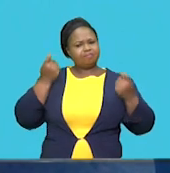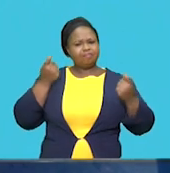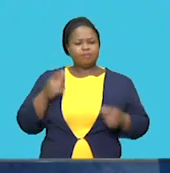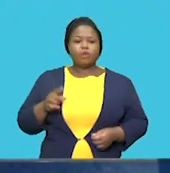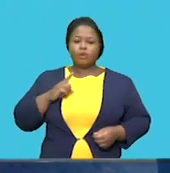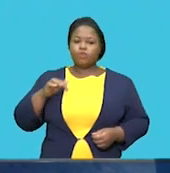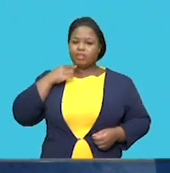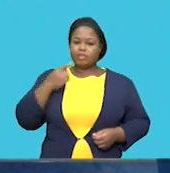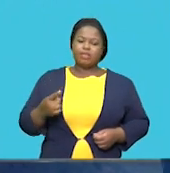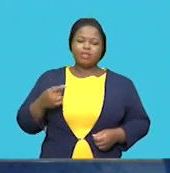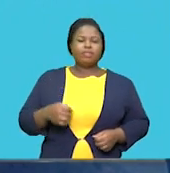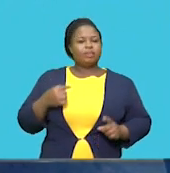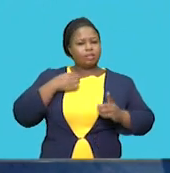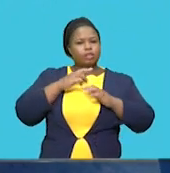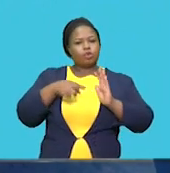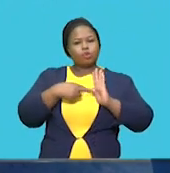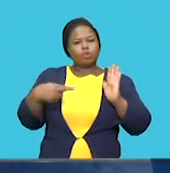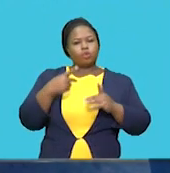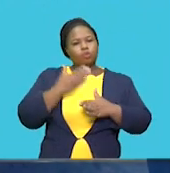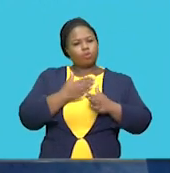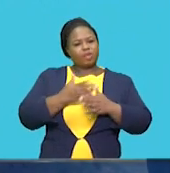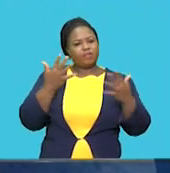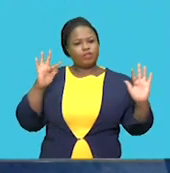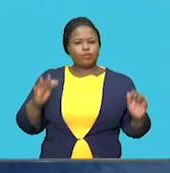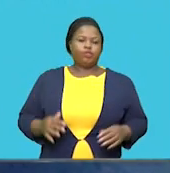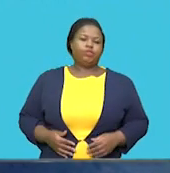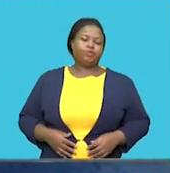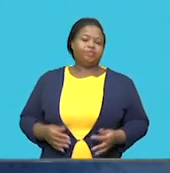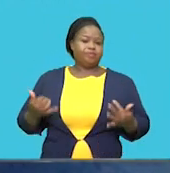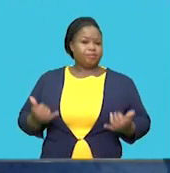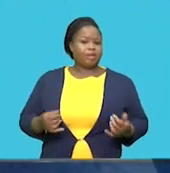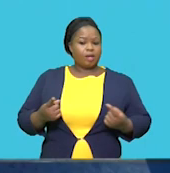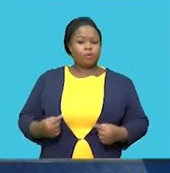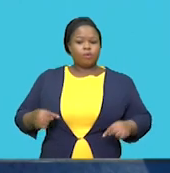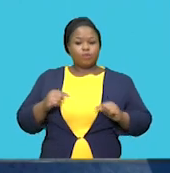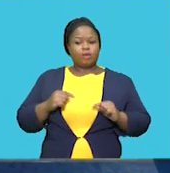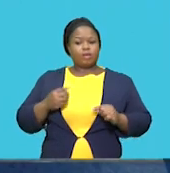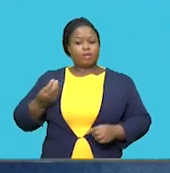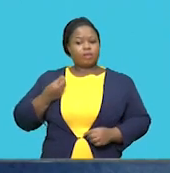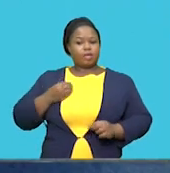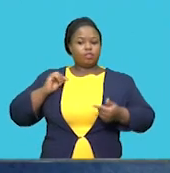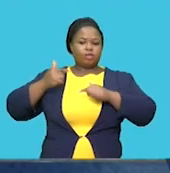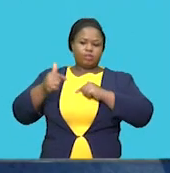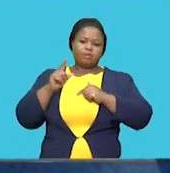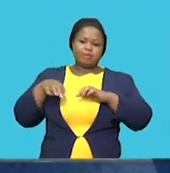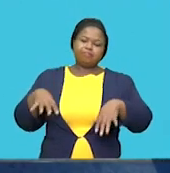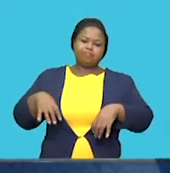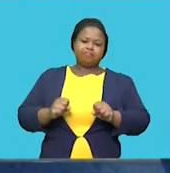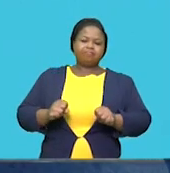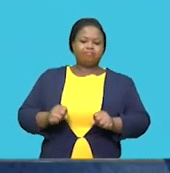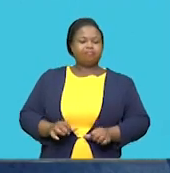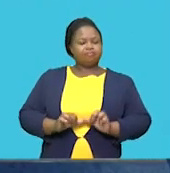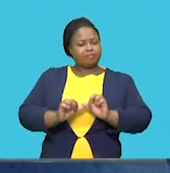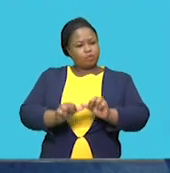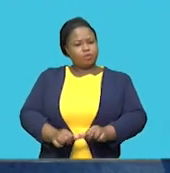because ngesiZulu sithi ibekile indugu ebandla. It's up to us, the younger generation, to take over that spear